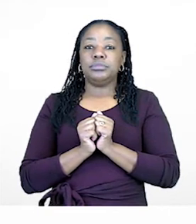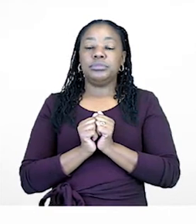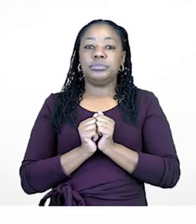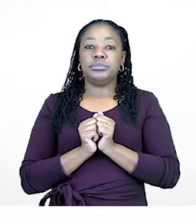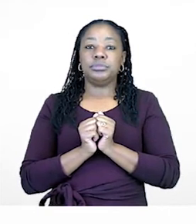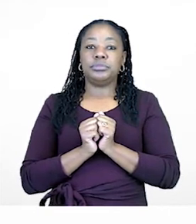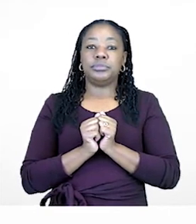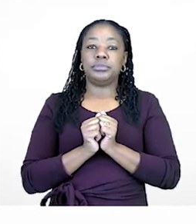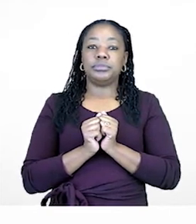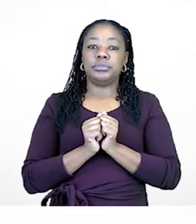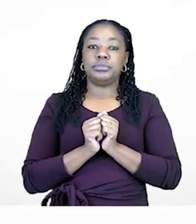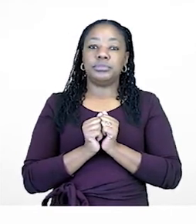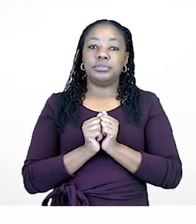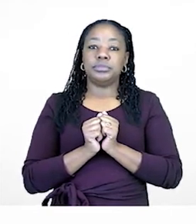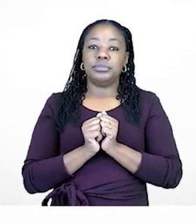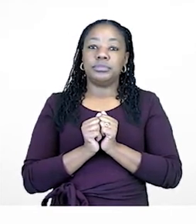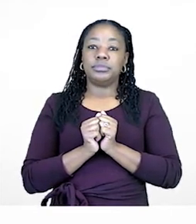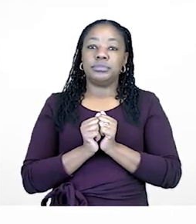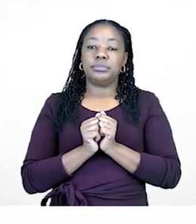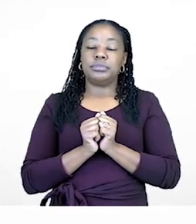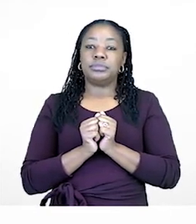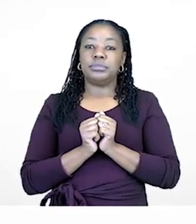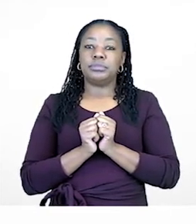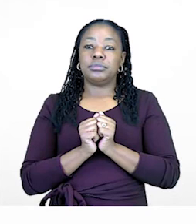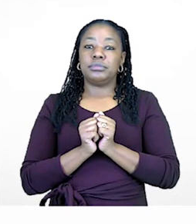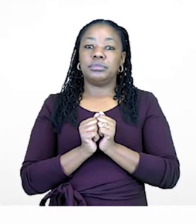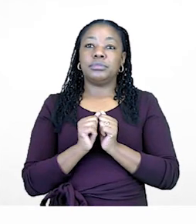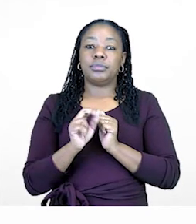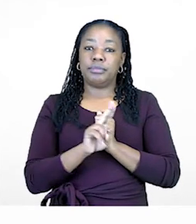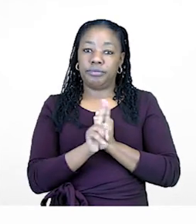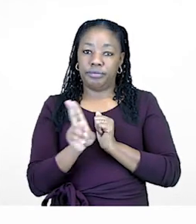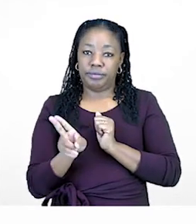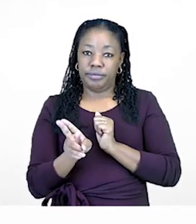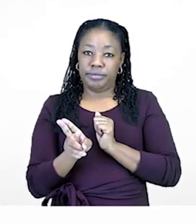eggs that we eat. Can everybody say hen?